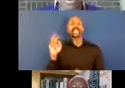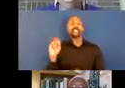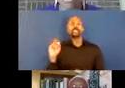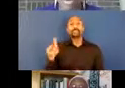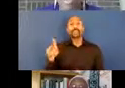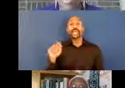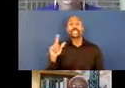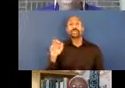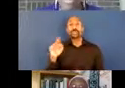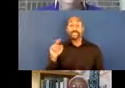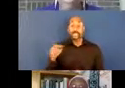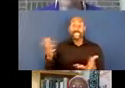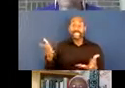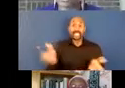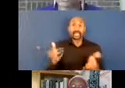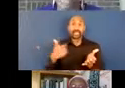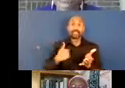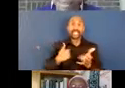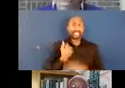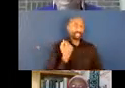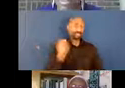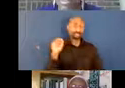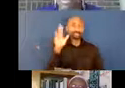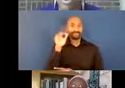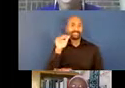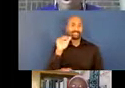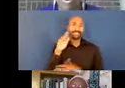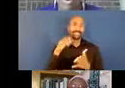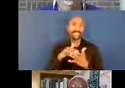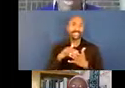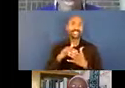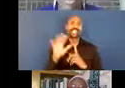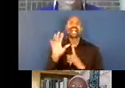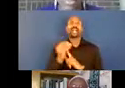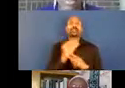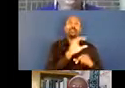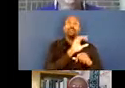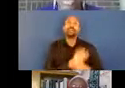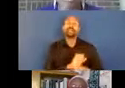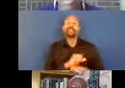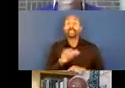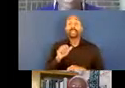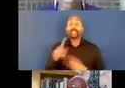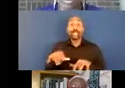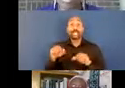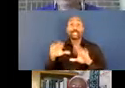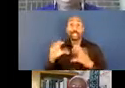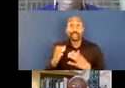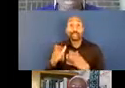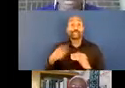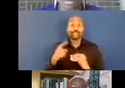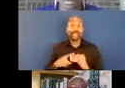took her anthropology course that included fictional texts to her ongoing cutting-edge research on race, biology, and